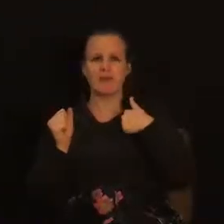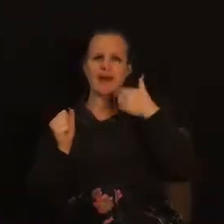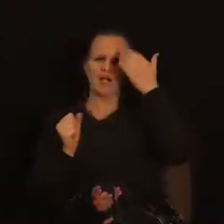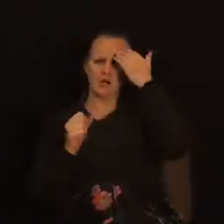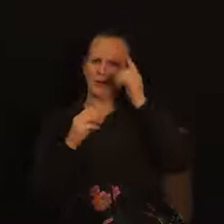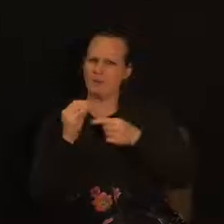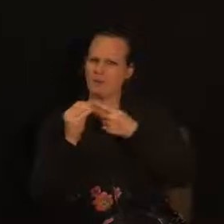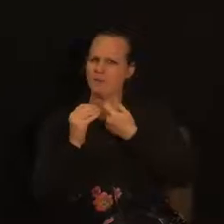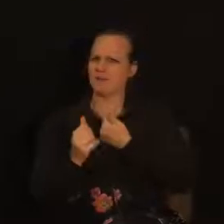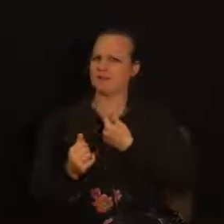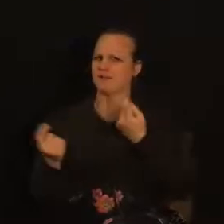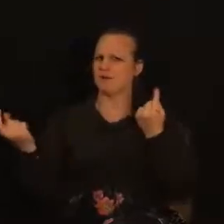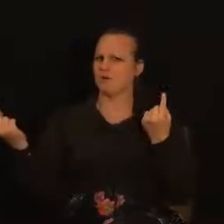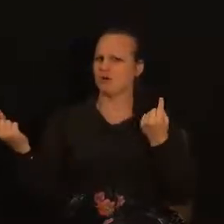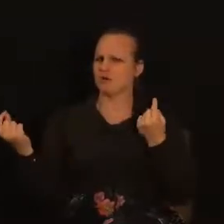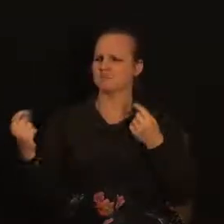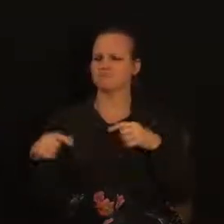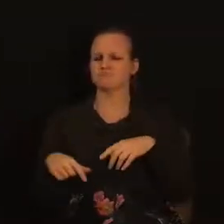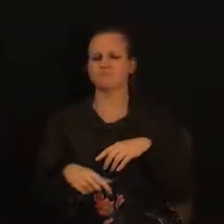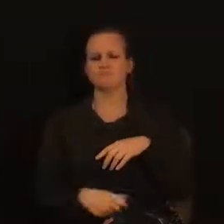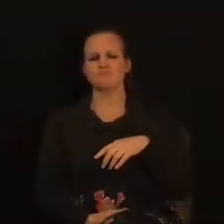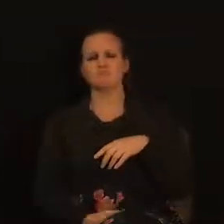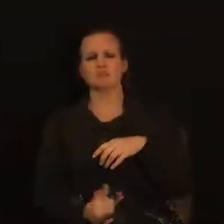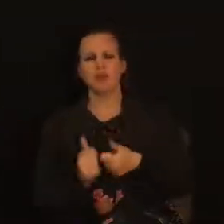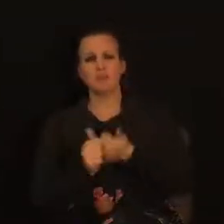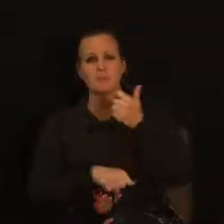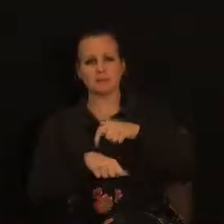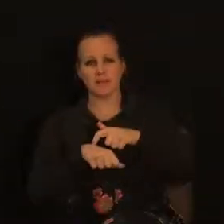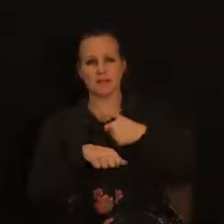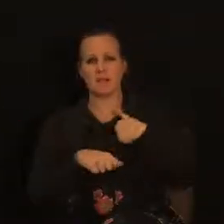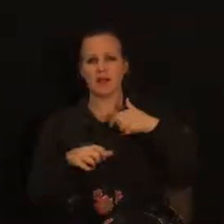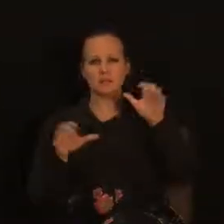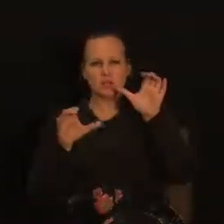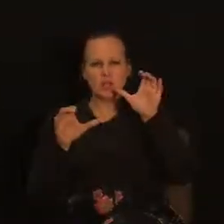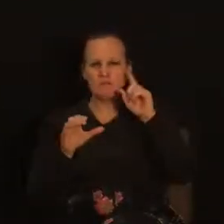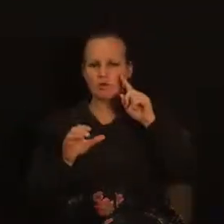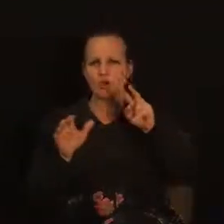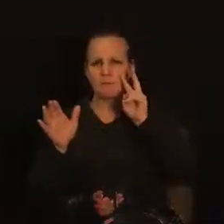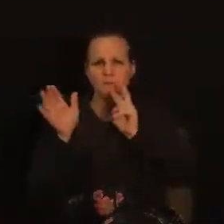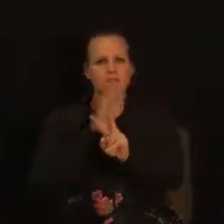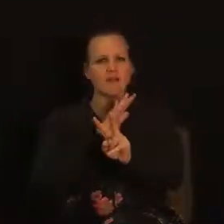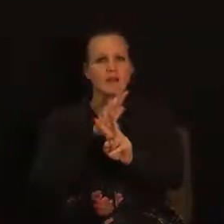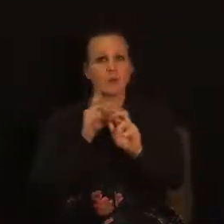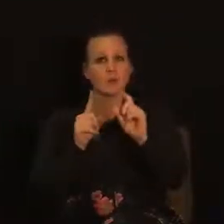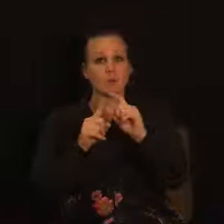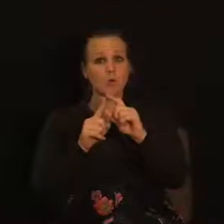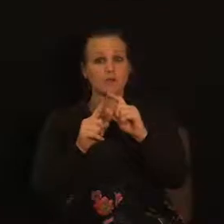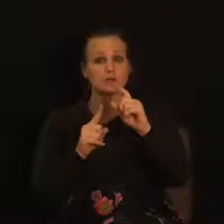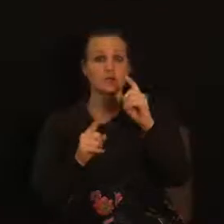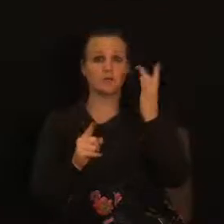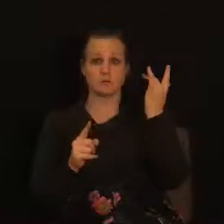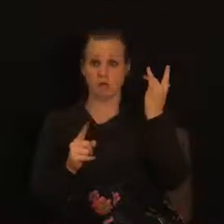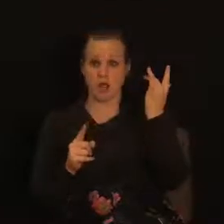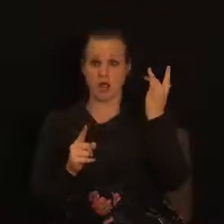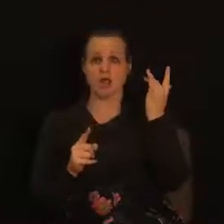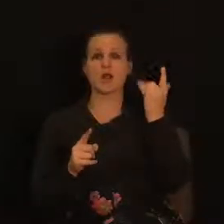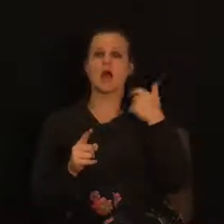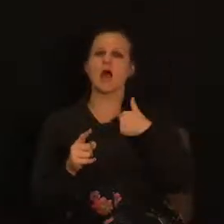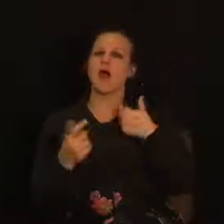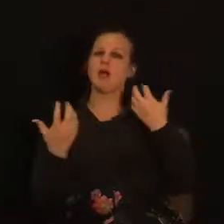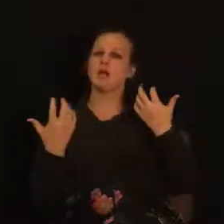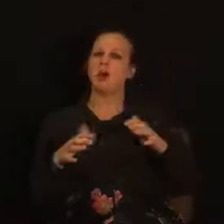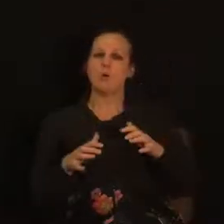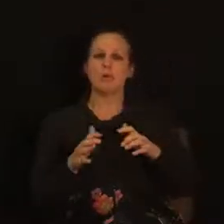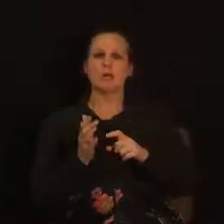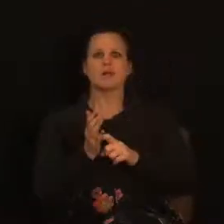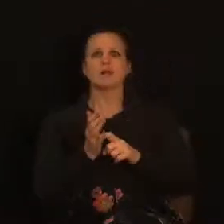myself? Is that most of the time when I'm looking for a prophetic word, it's because I don't want to take the time and